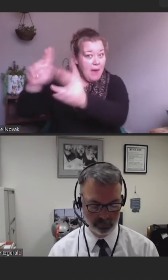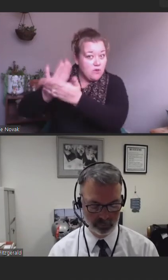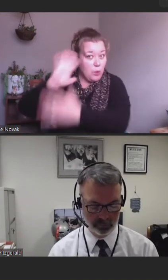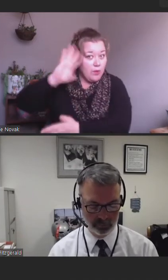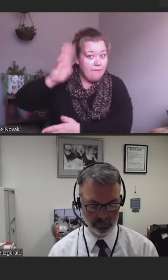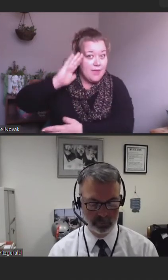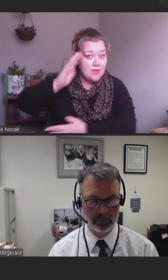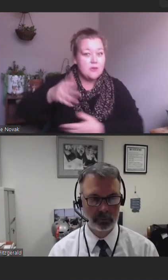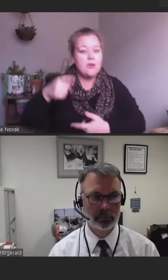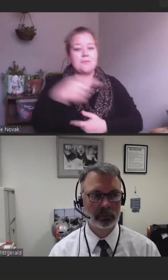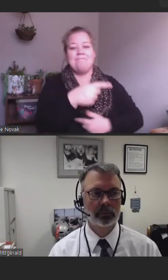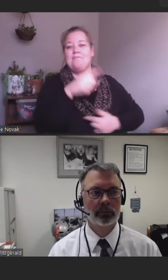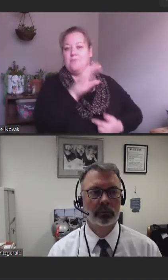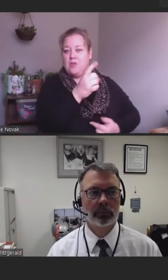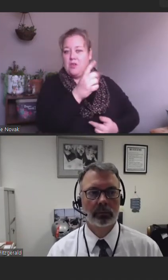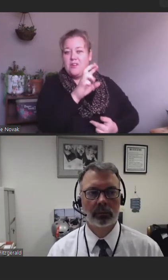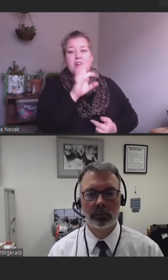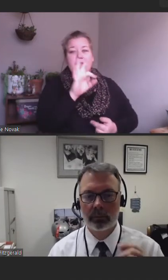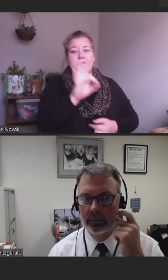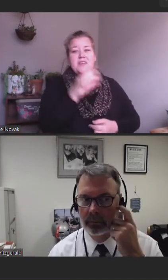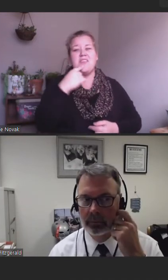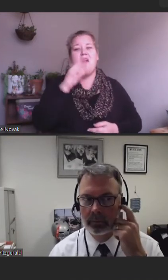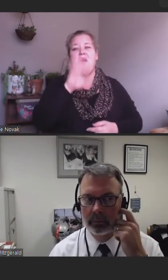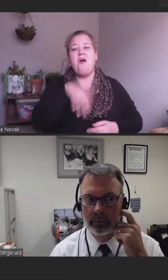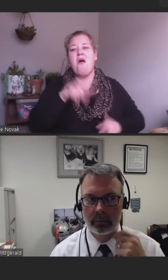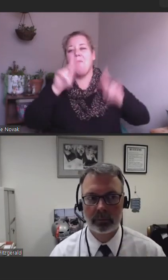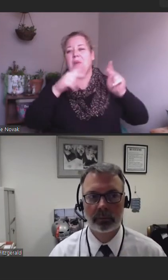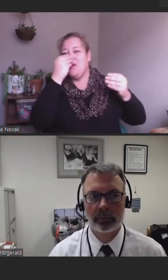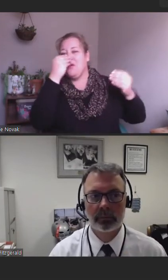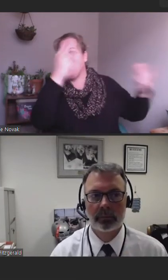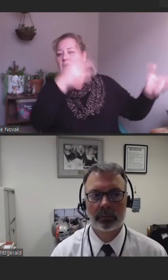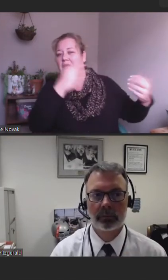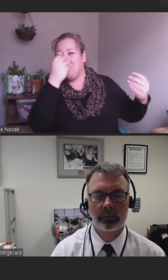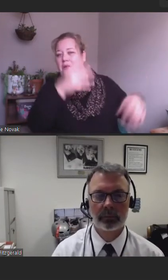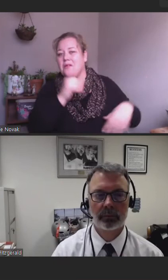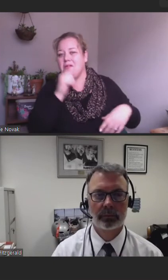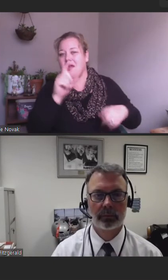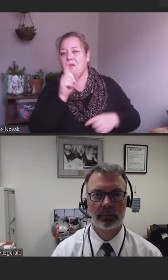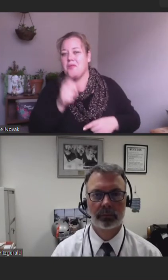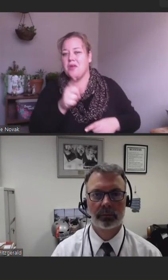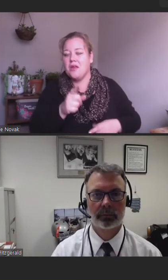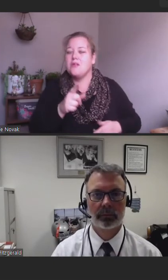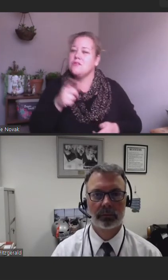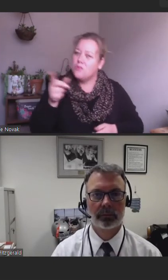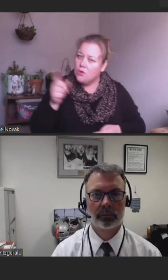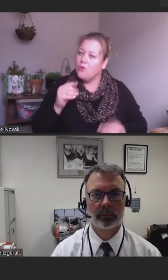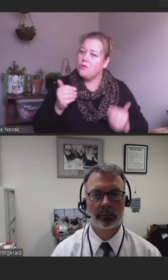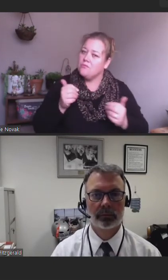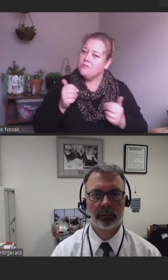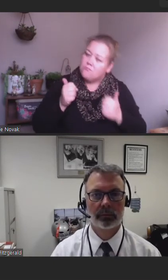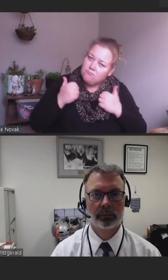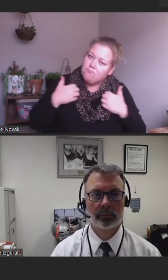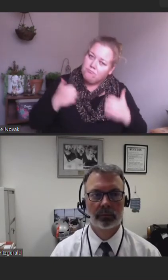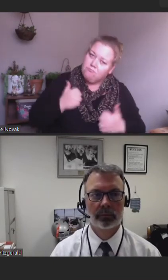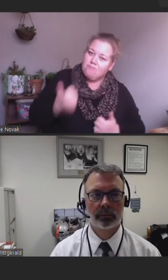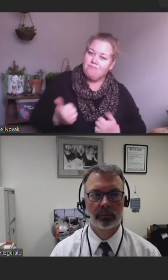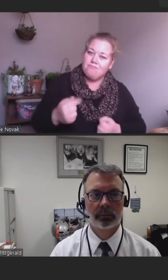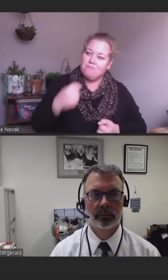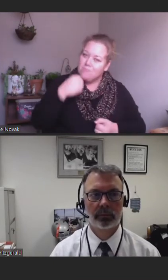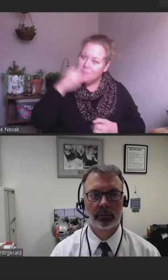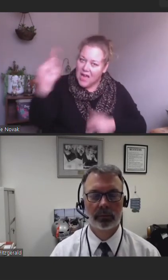Fitzgerald shared, that this is not a real virus, have the courage to have the conversations, to share this information and this